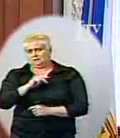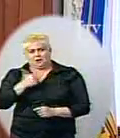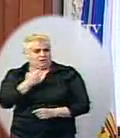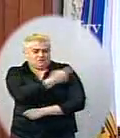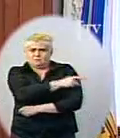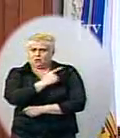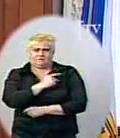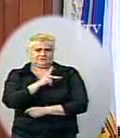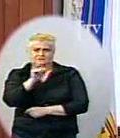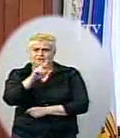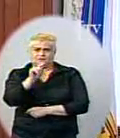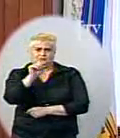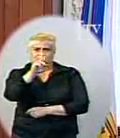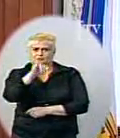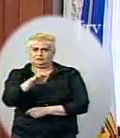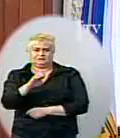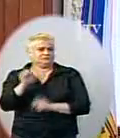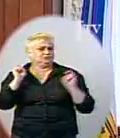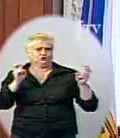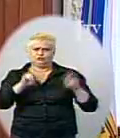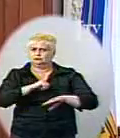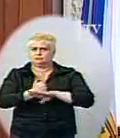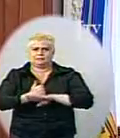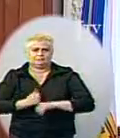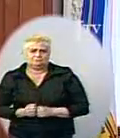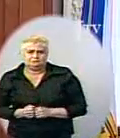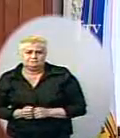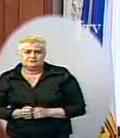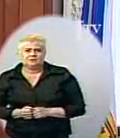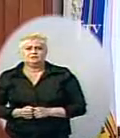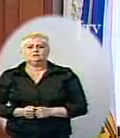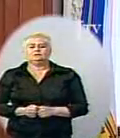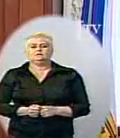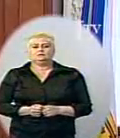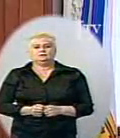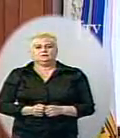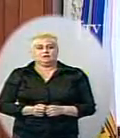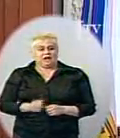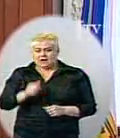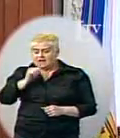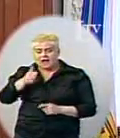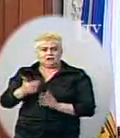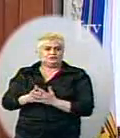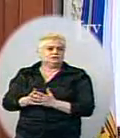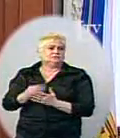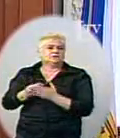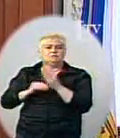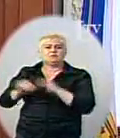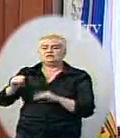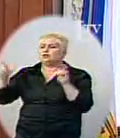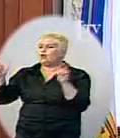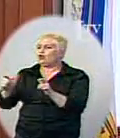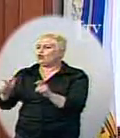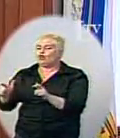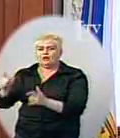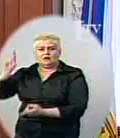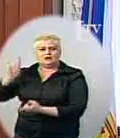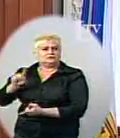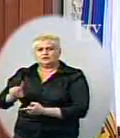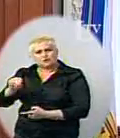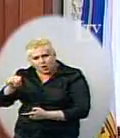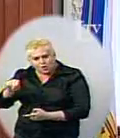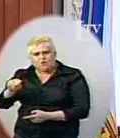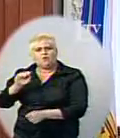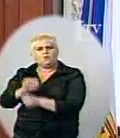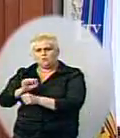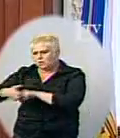The province is accomplishing this not through arbitrary budget reductions, but by working in partnership with district health